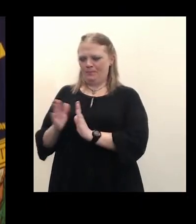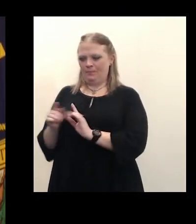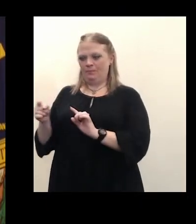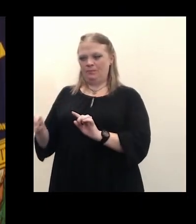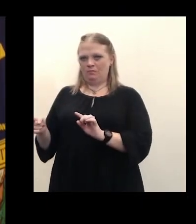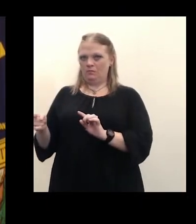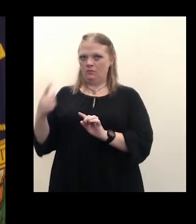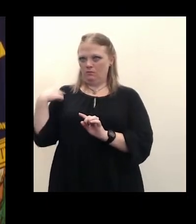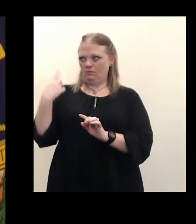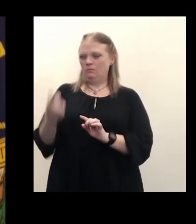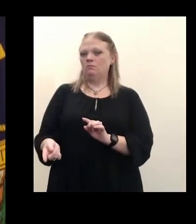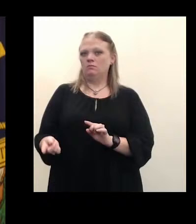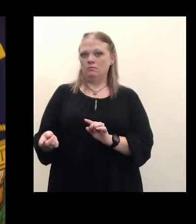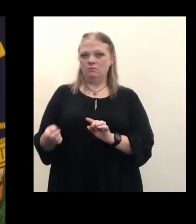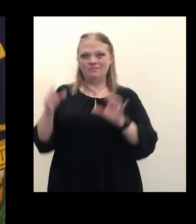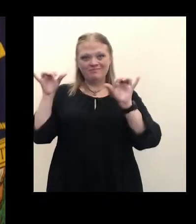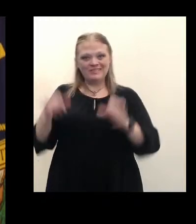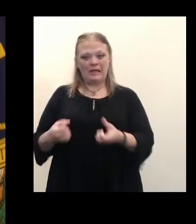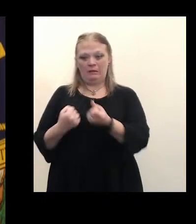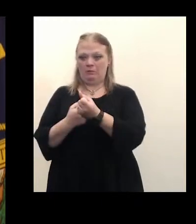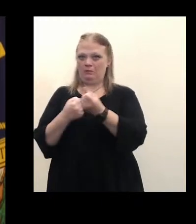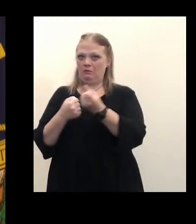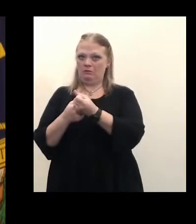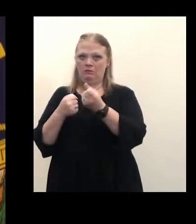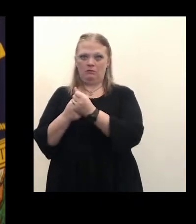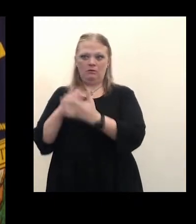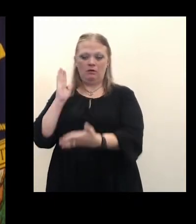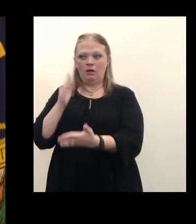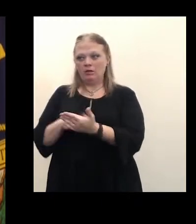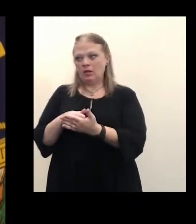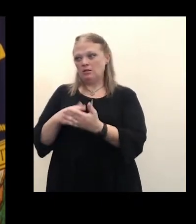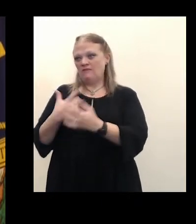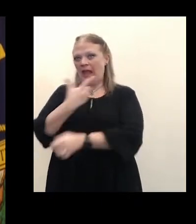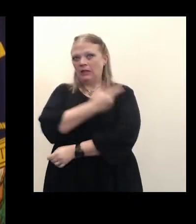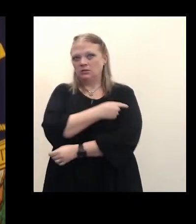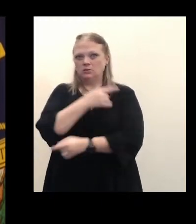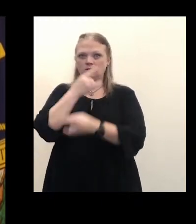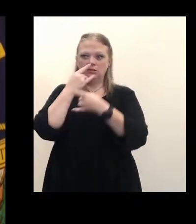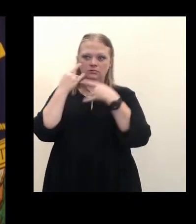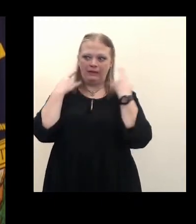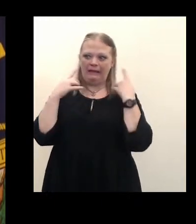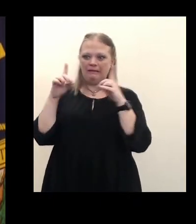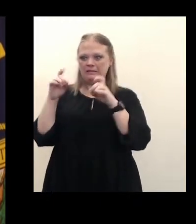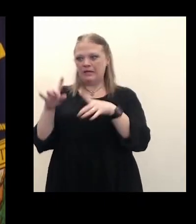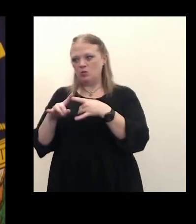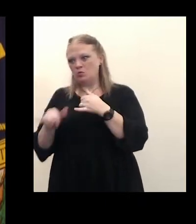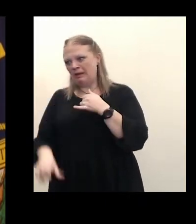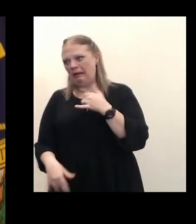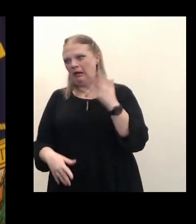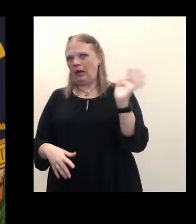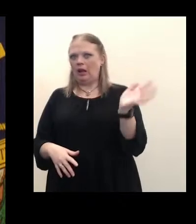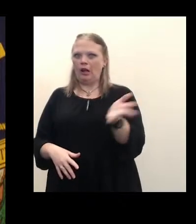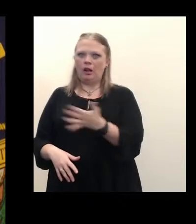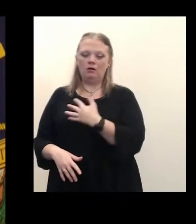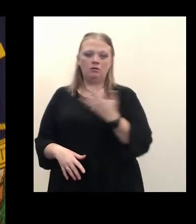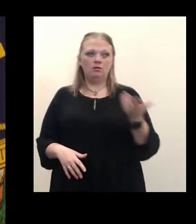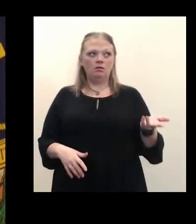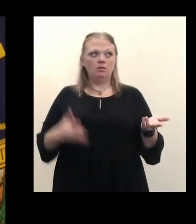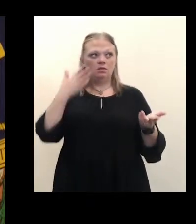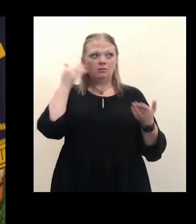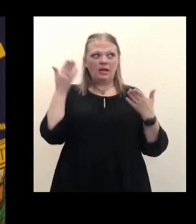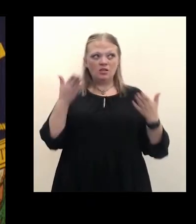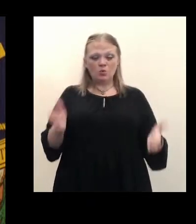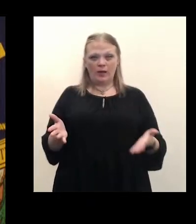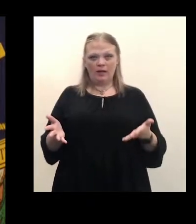advocates advocating against vaccines, against masks. Now the test to stay they're advocating for. The best way to handle it is to get the